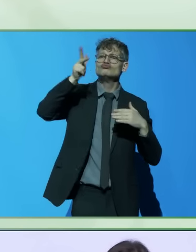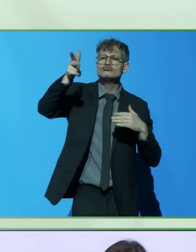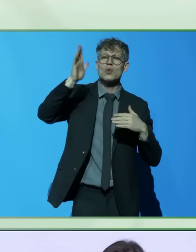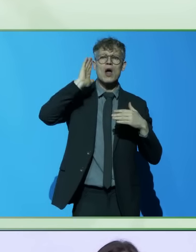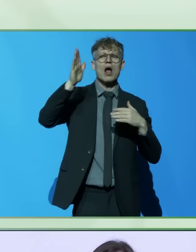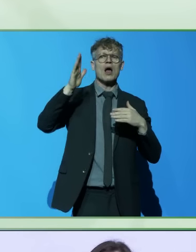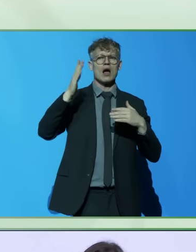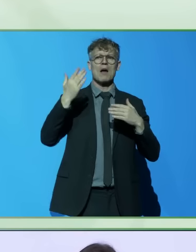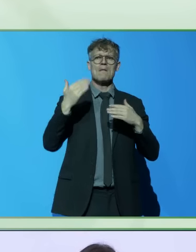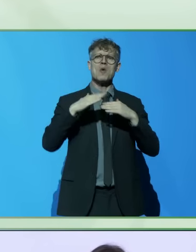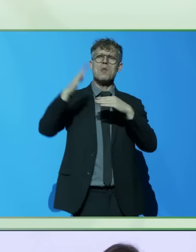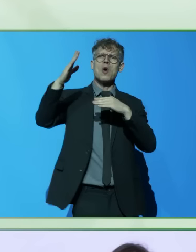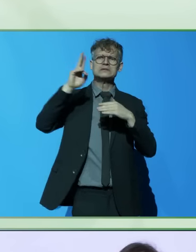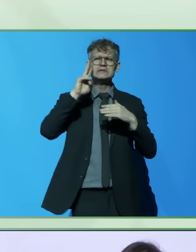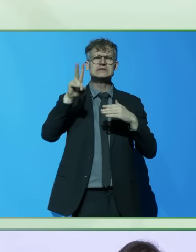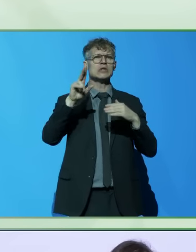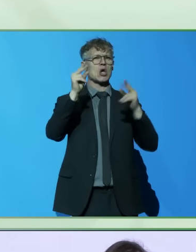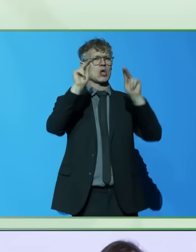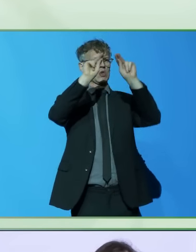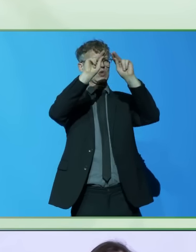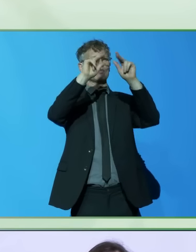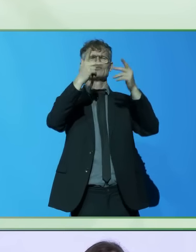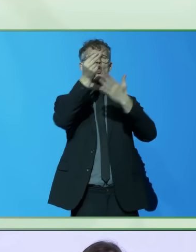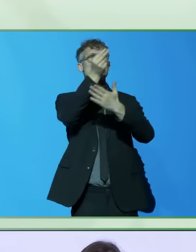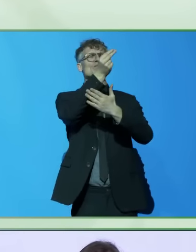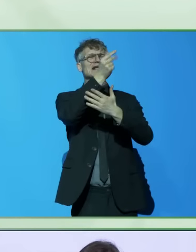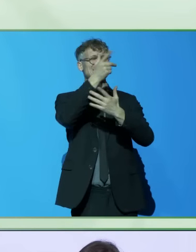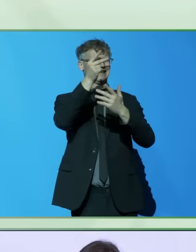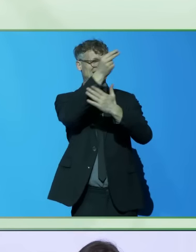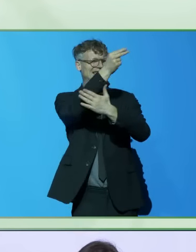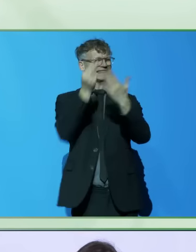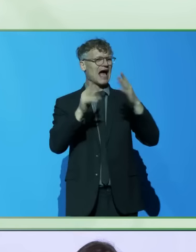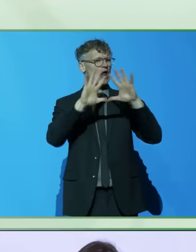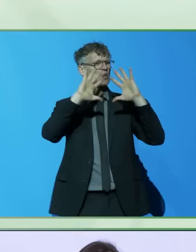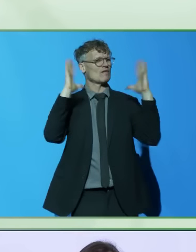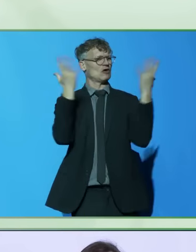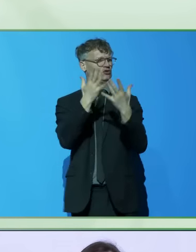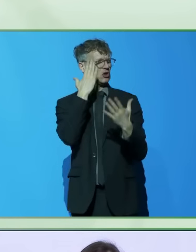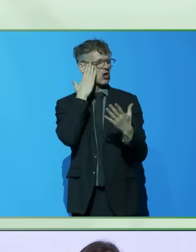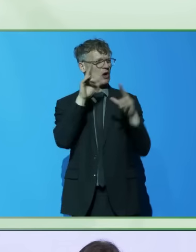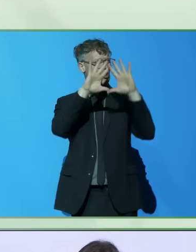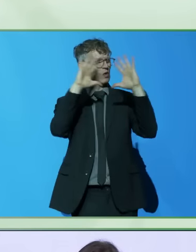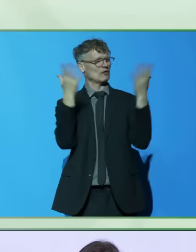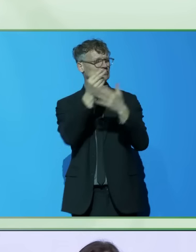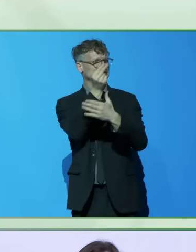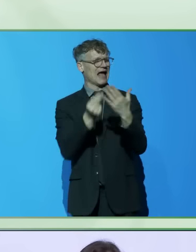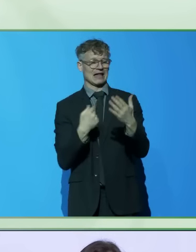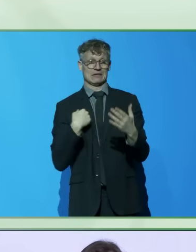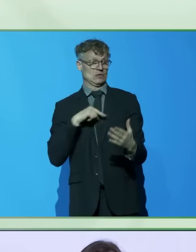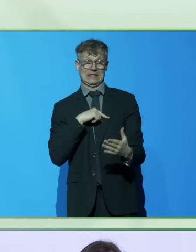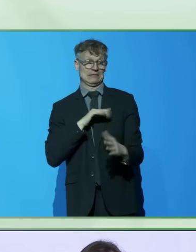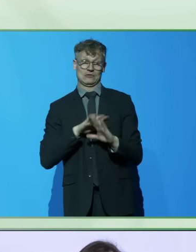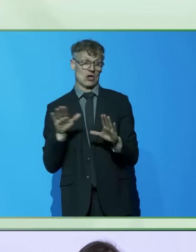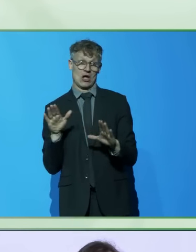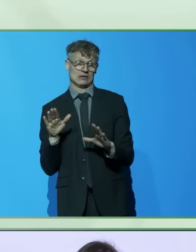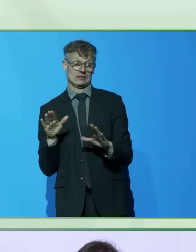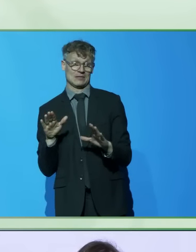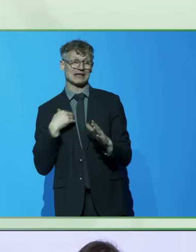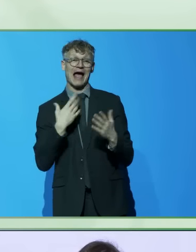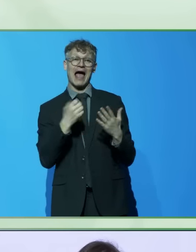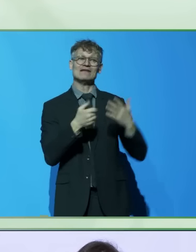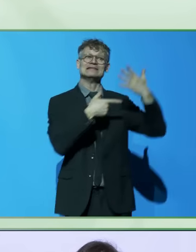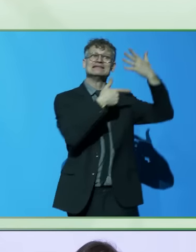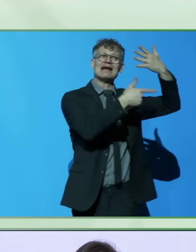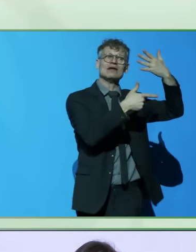design. The reason why we don't use universal design is that of the 7 principles, none of them create a criteria for the aesthetic of what is